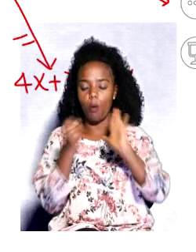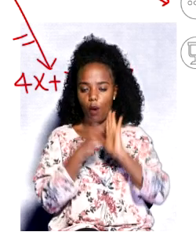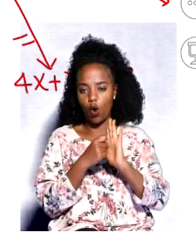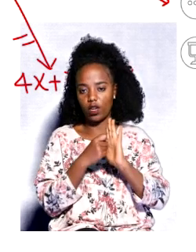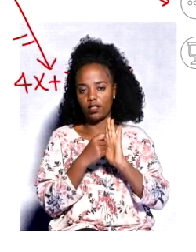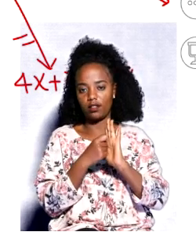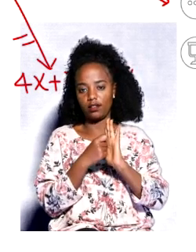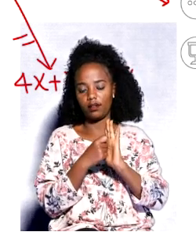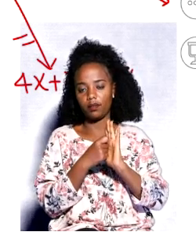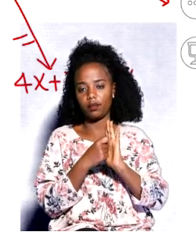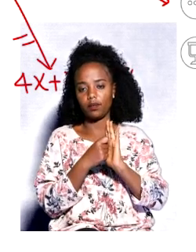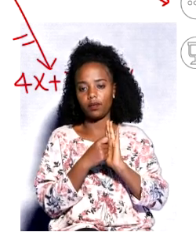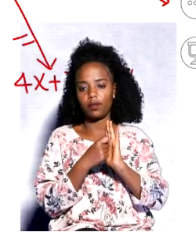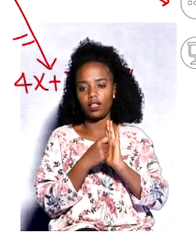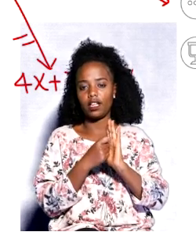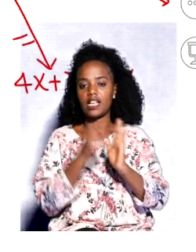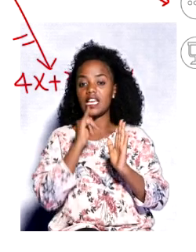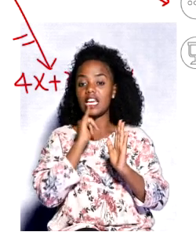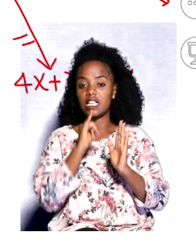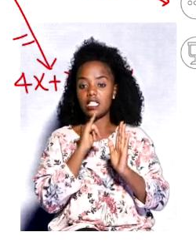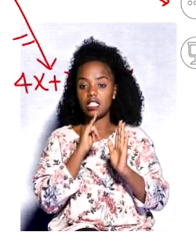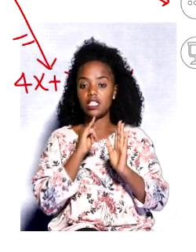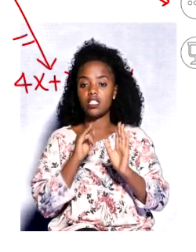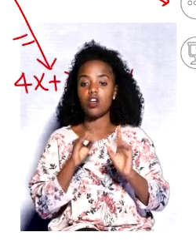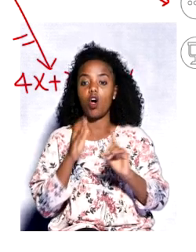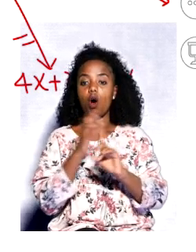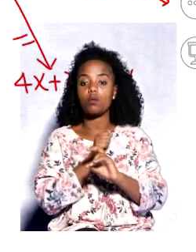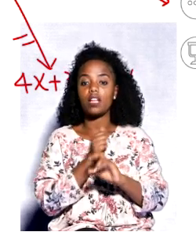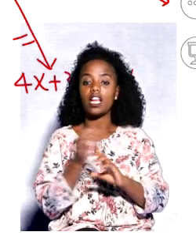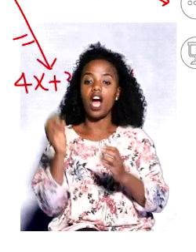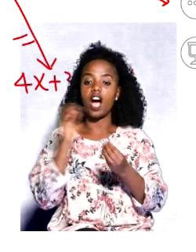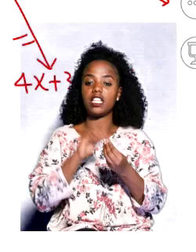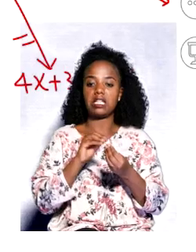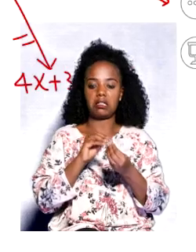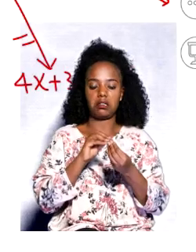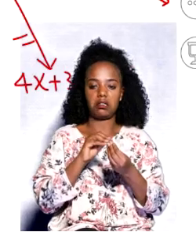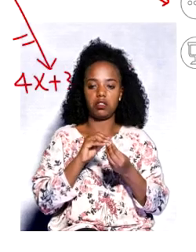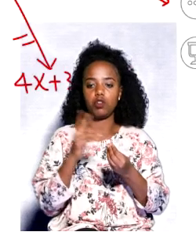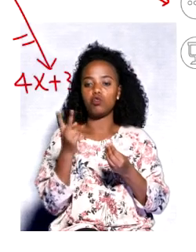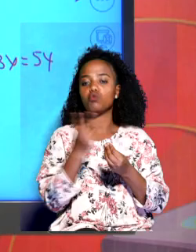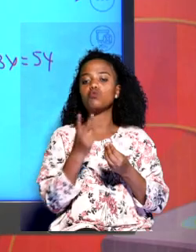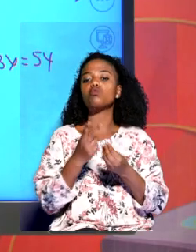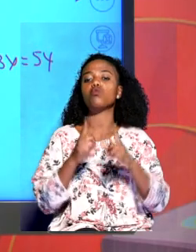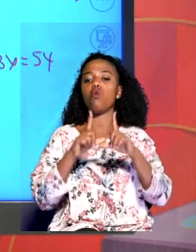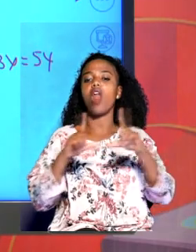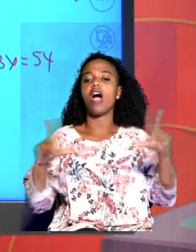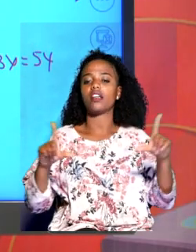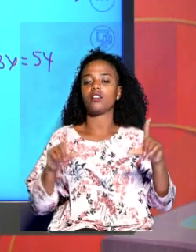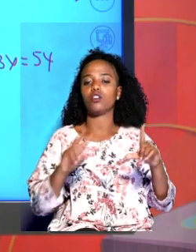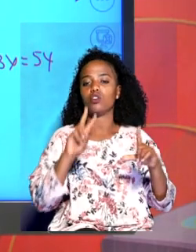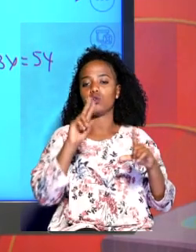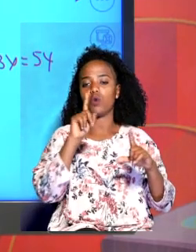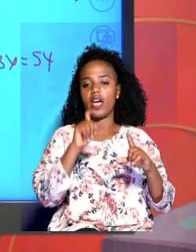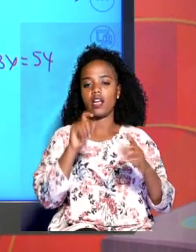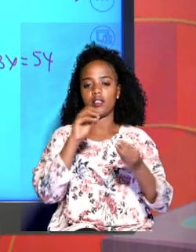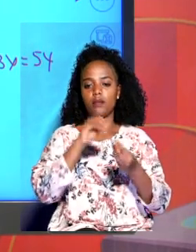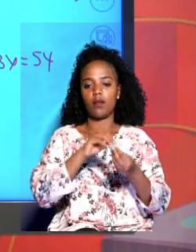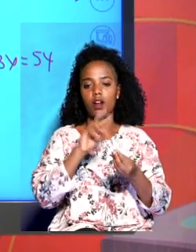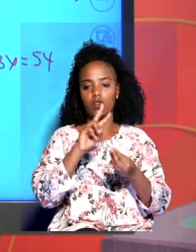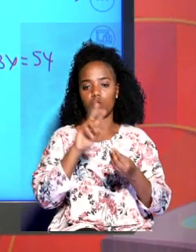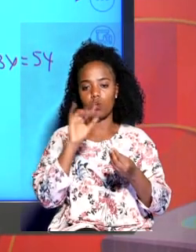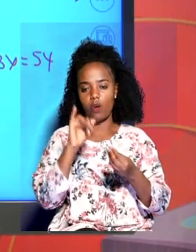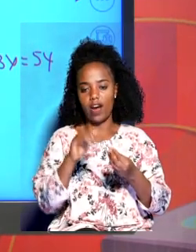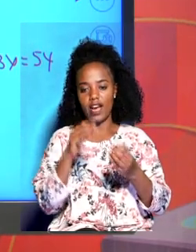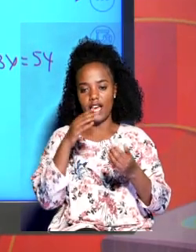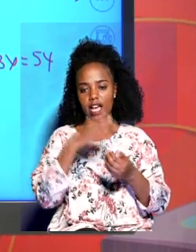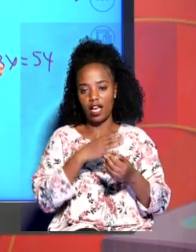point is obtained adding simultaneously the two lines. 2x plus 10y is equal to 112